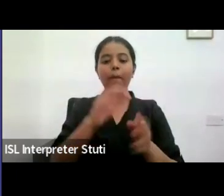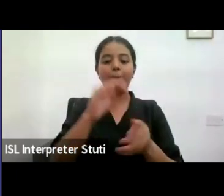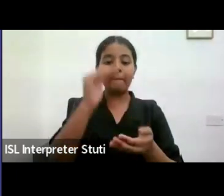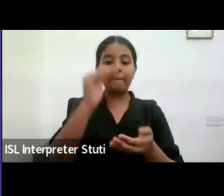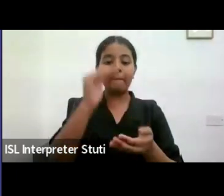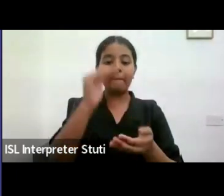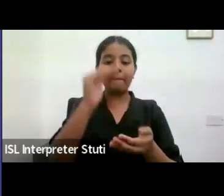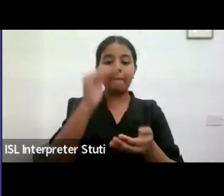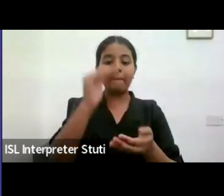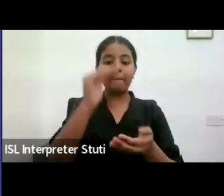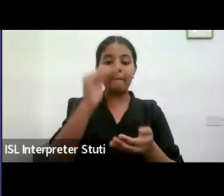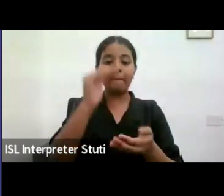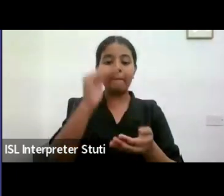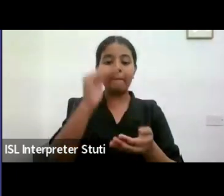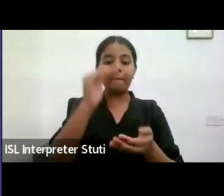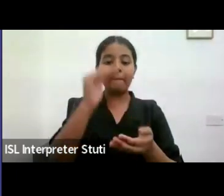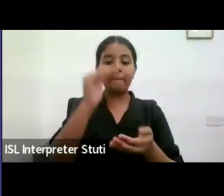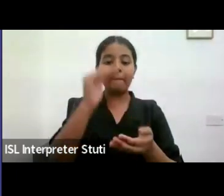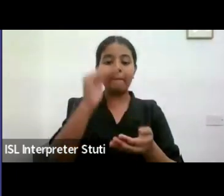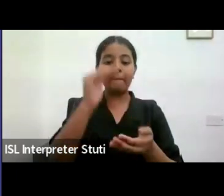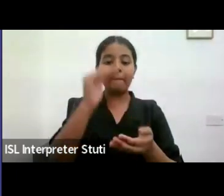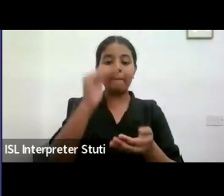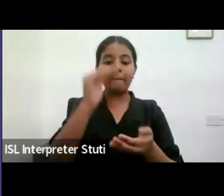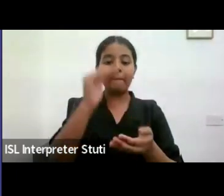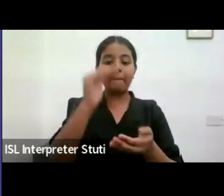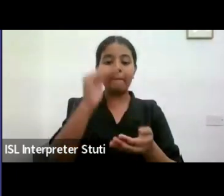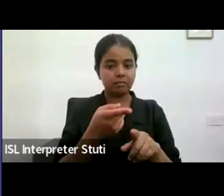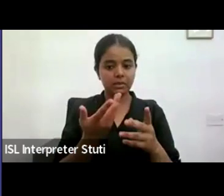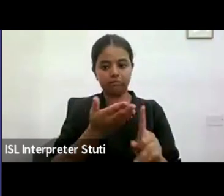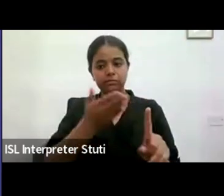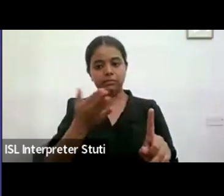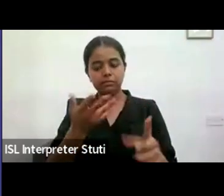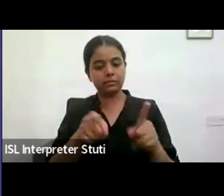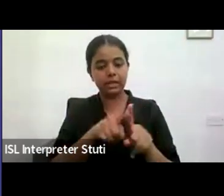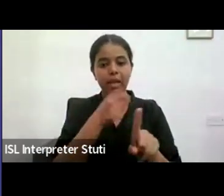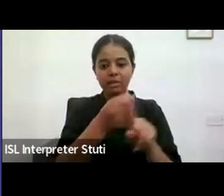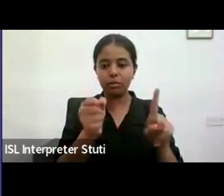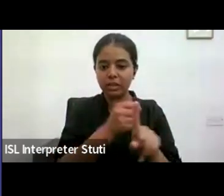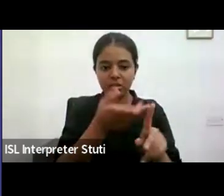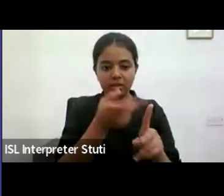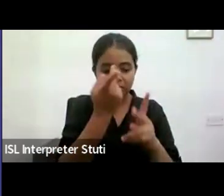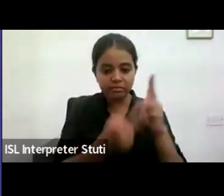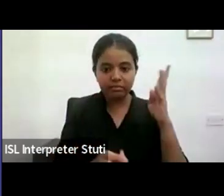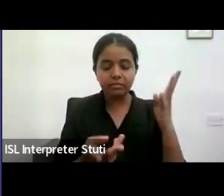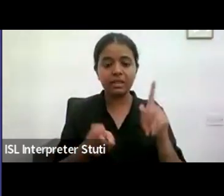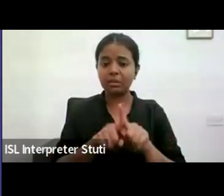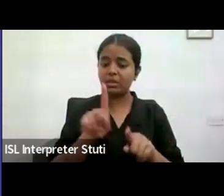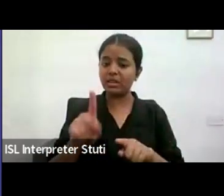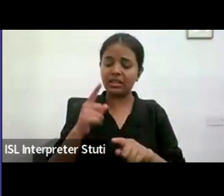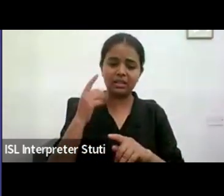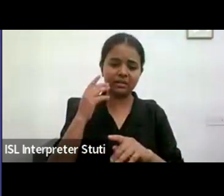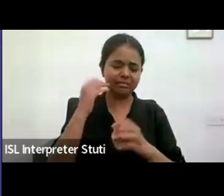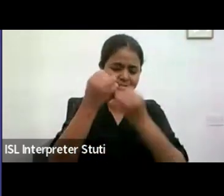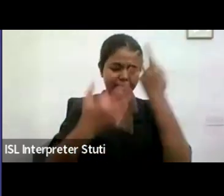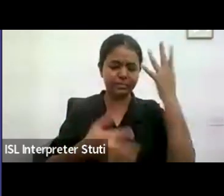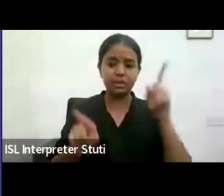that abuse? There has been a huge history of aversives used for children when we talk about behavior